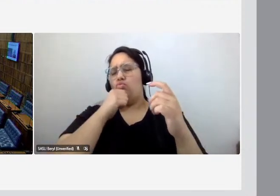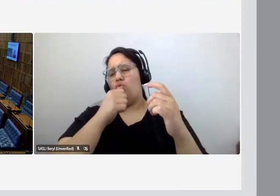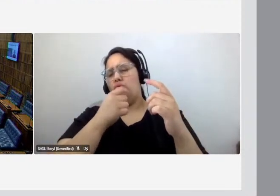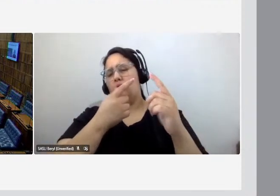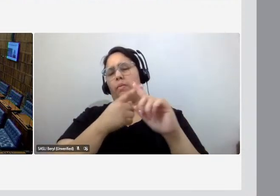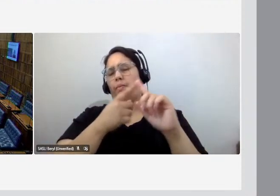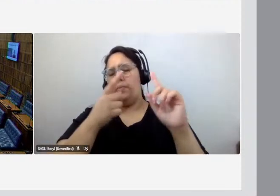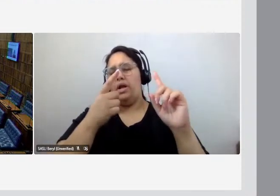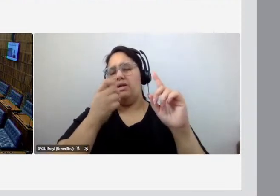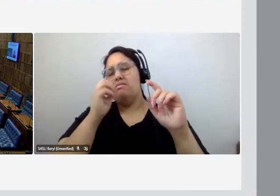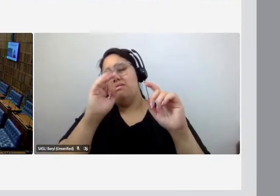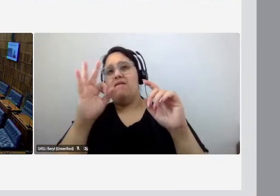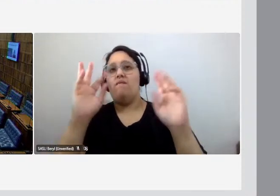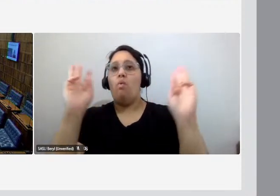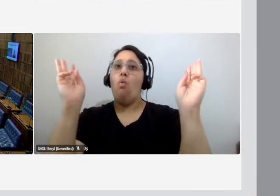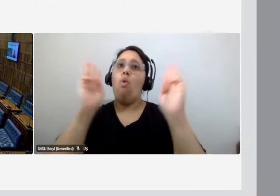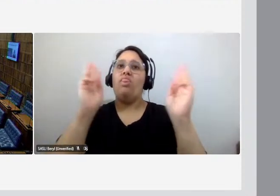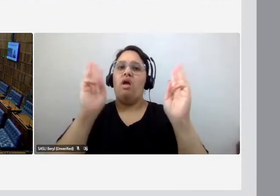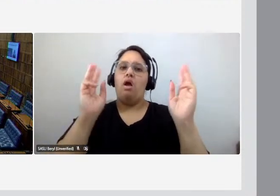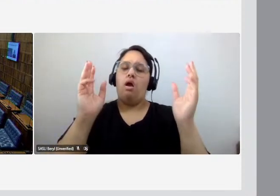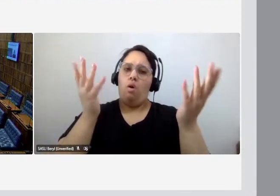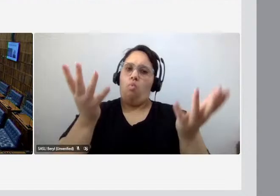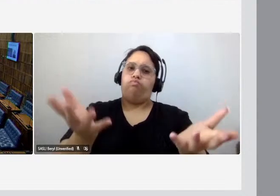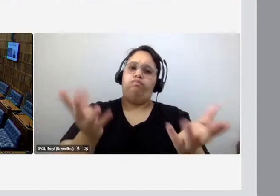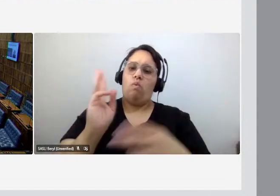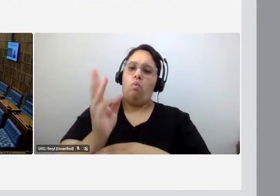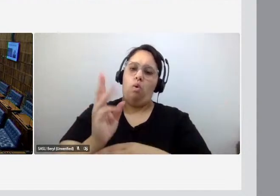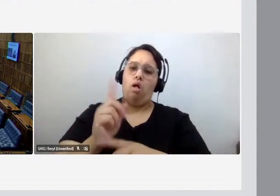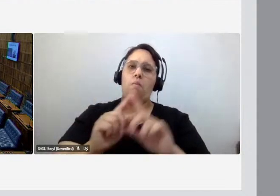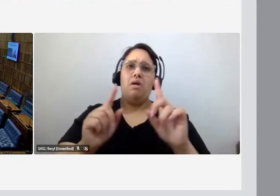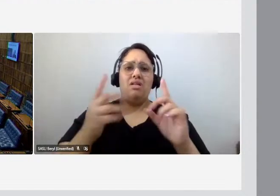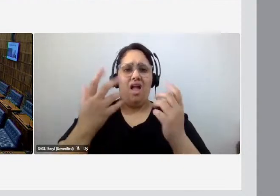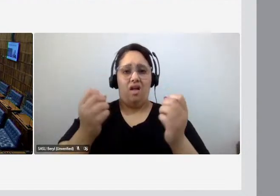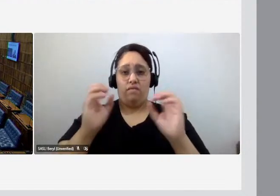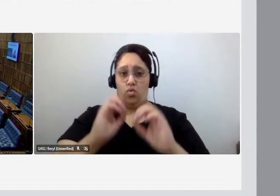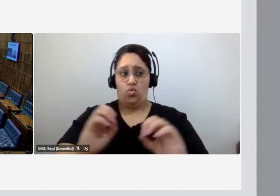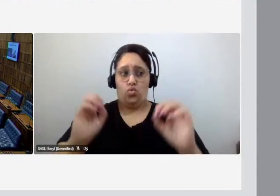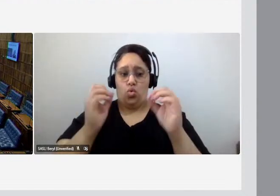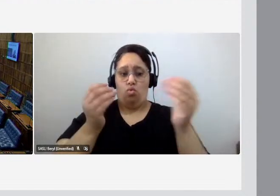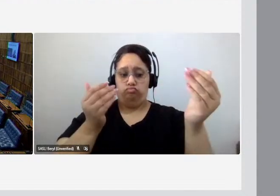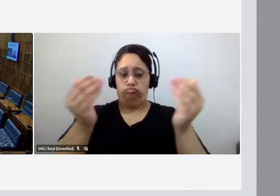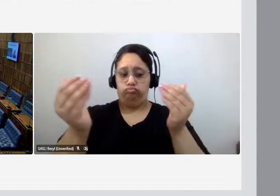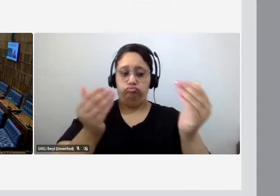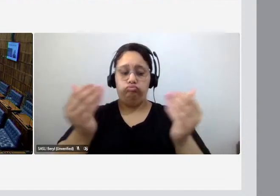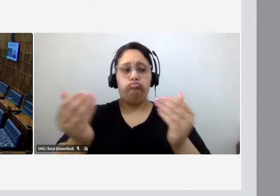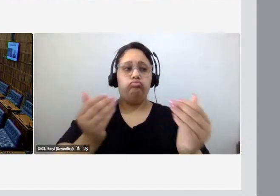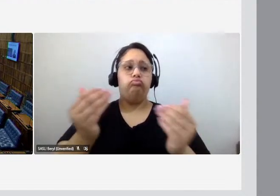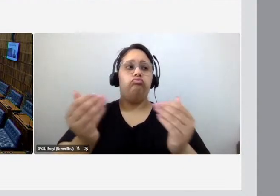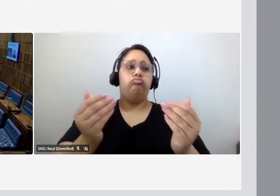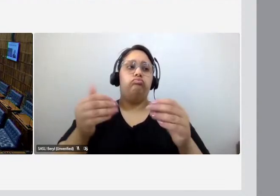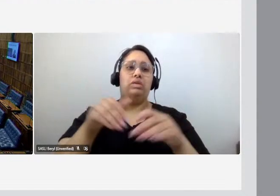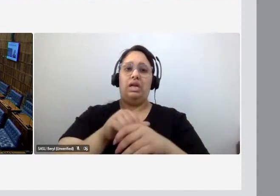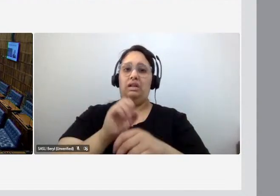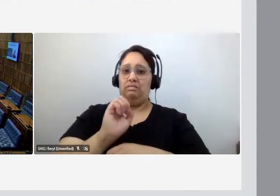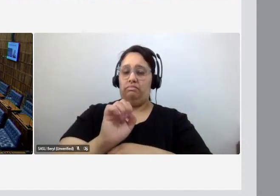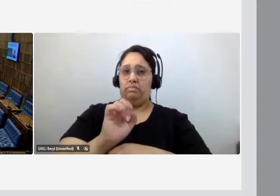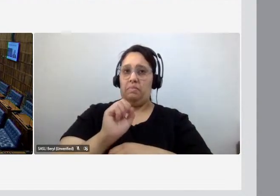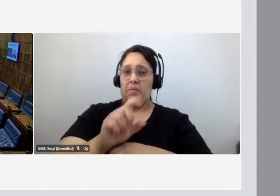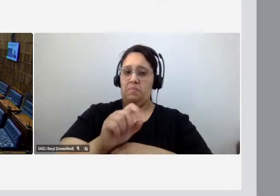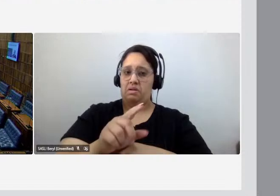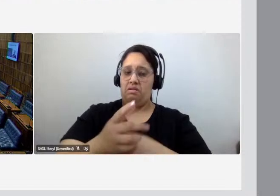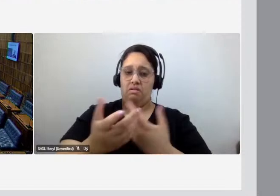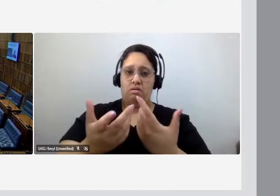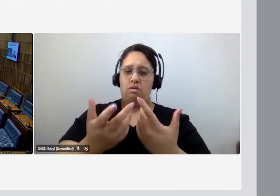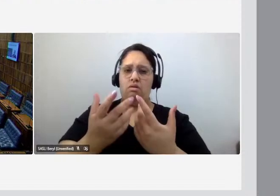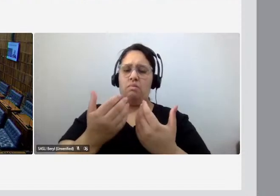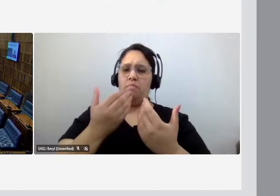course, inclement the weather would always be there. Are there no measures in this instance? Can